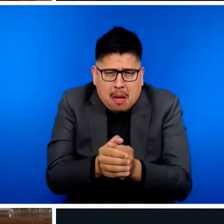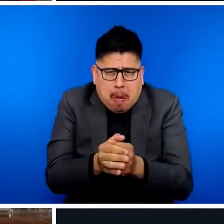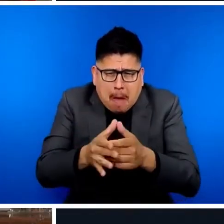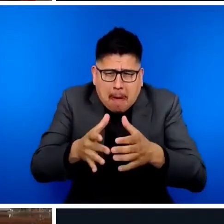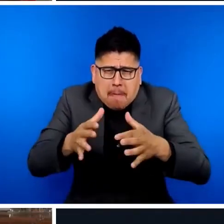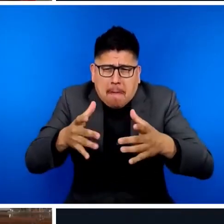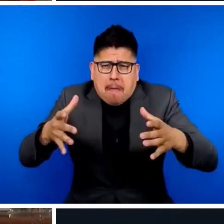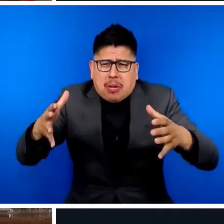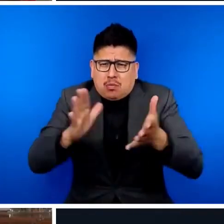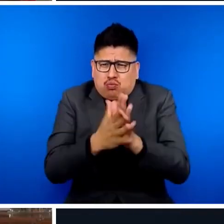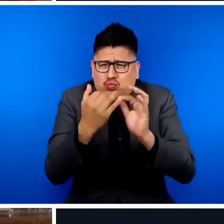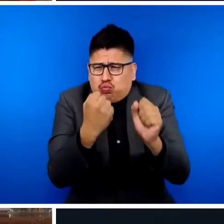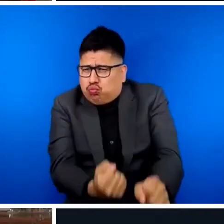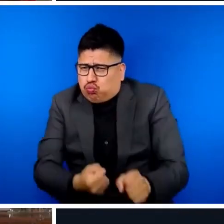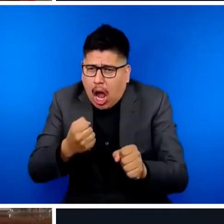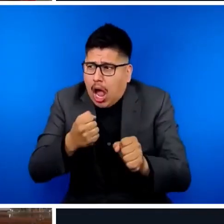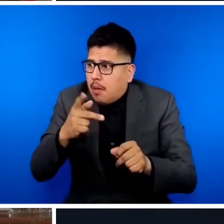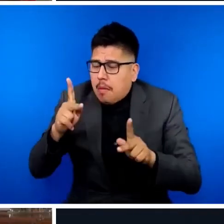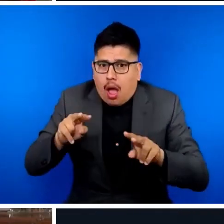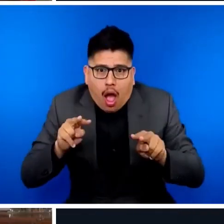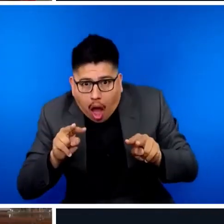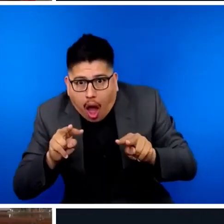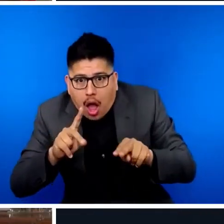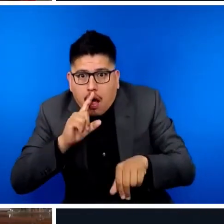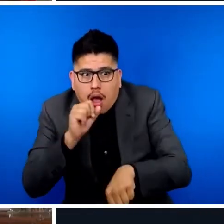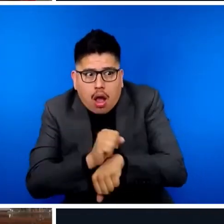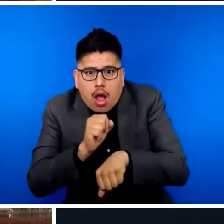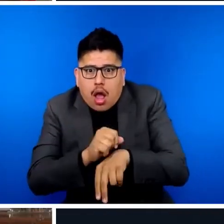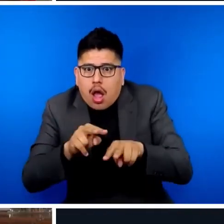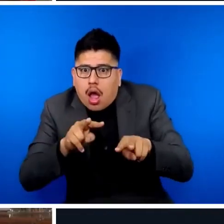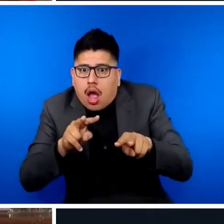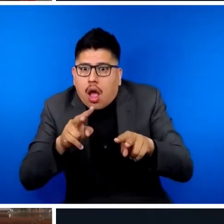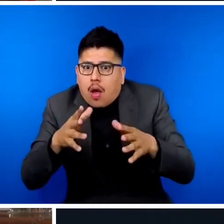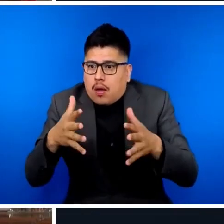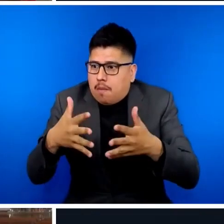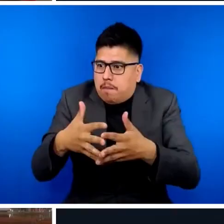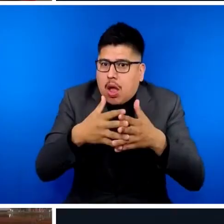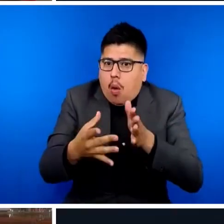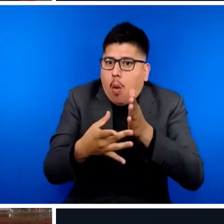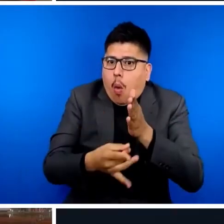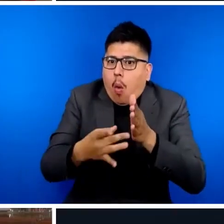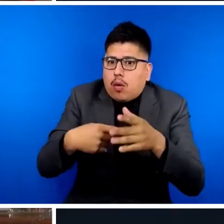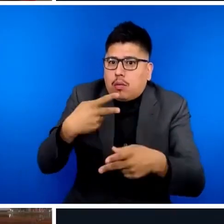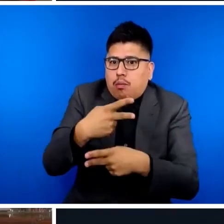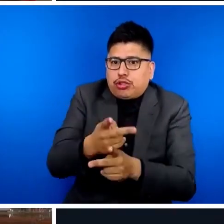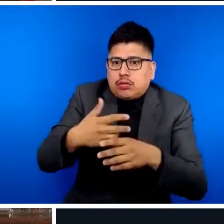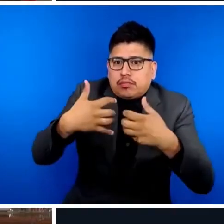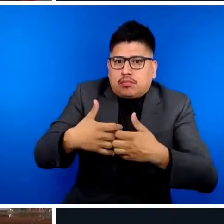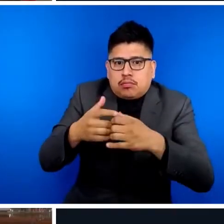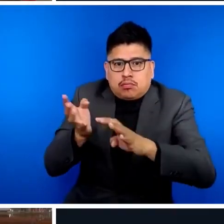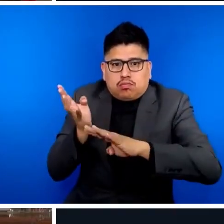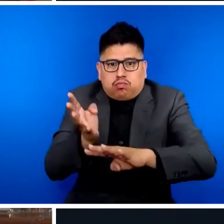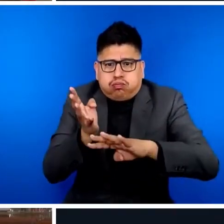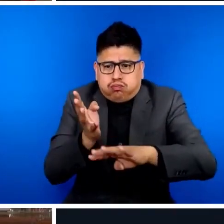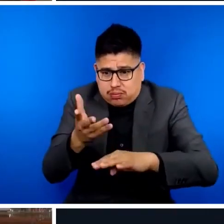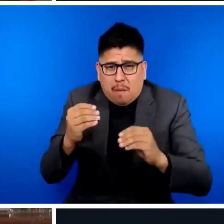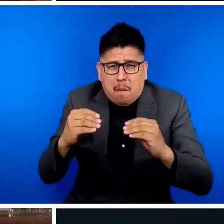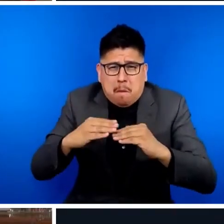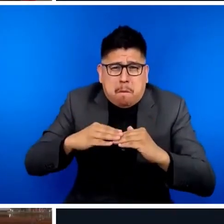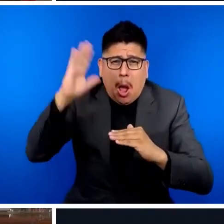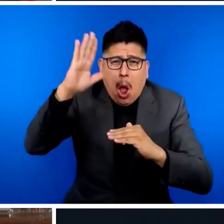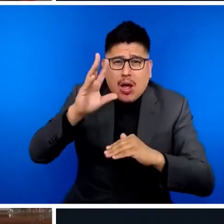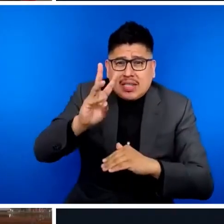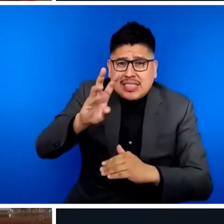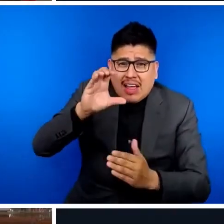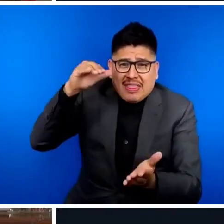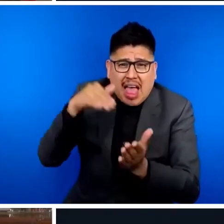watching. American oil production is up by more than 600,000 barrels a day, and we just received from our